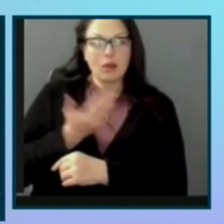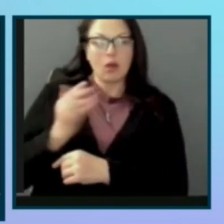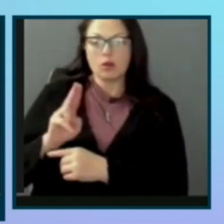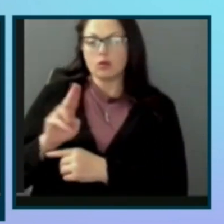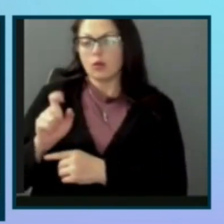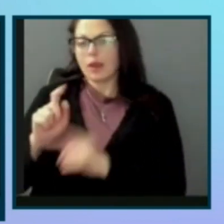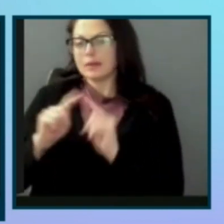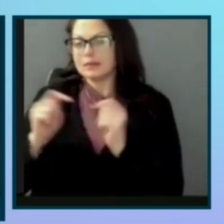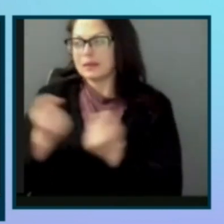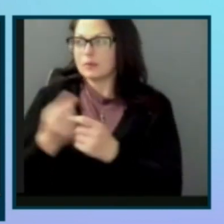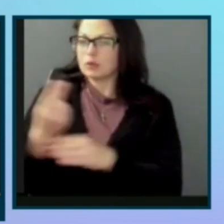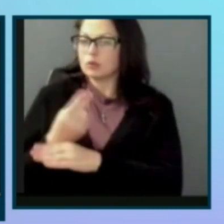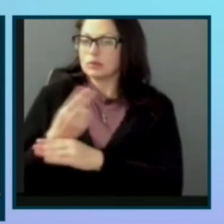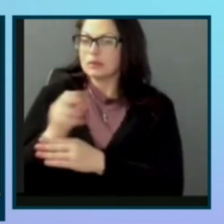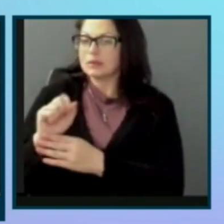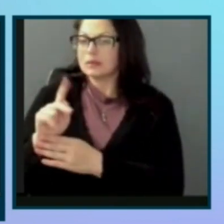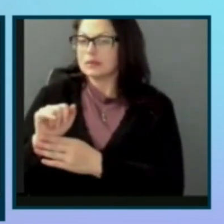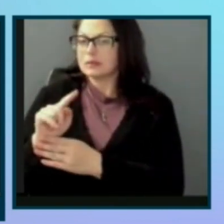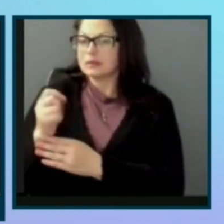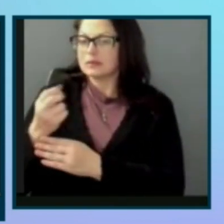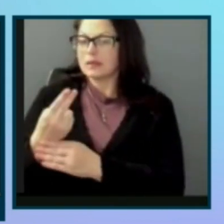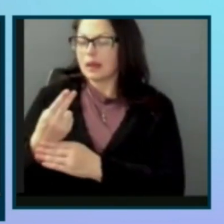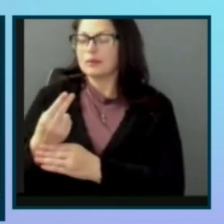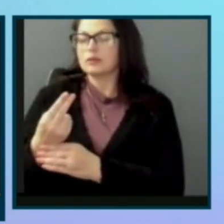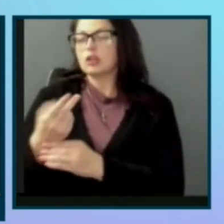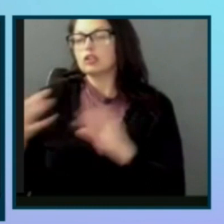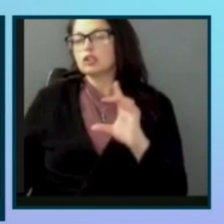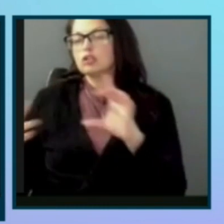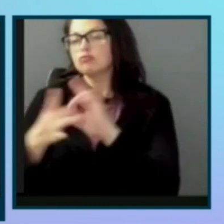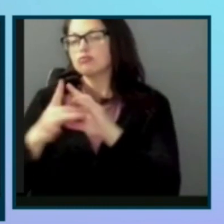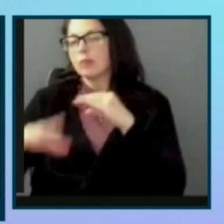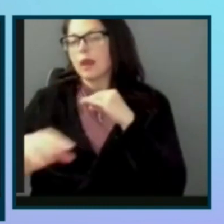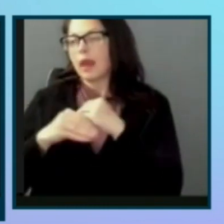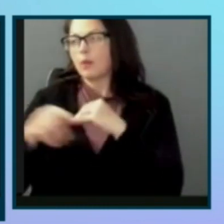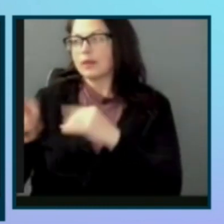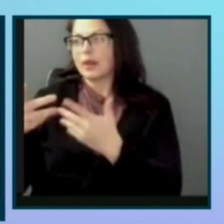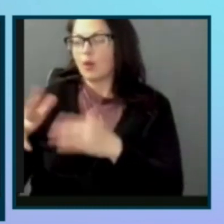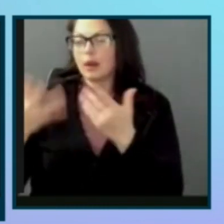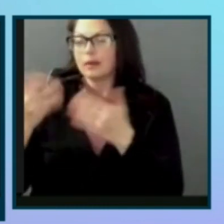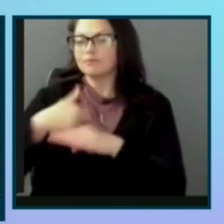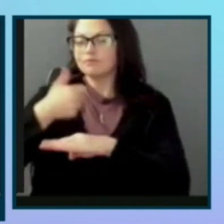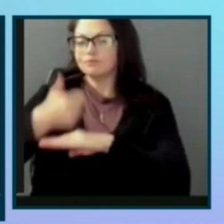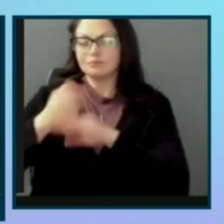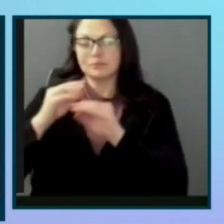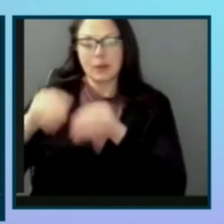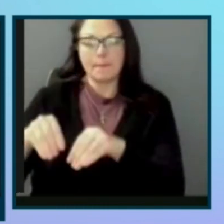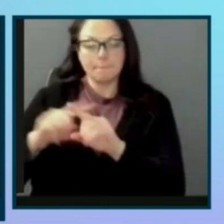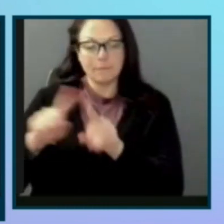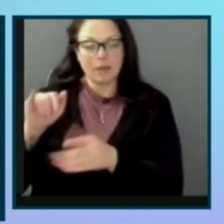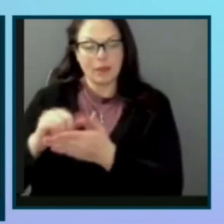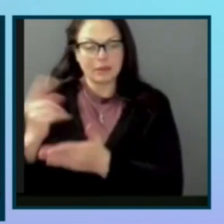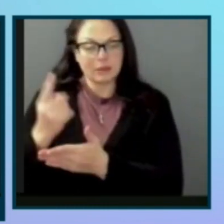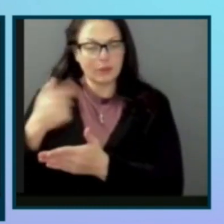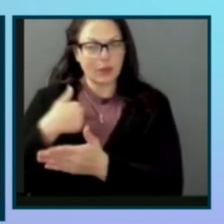Sketch, and so it made sense to us to kind of leverage what they had built in there. But that would be something I'd be interested in exploring.